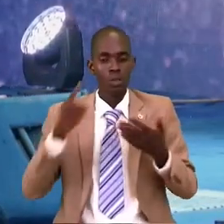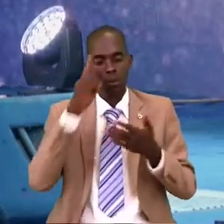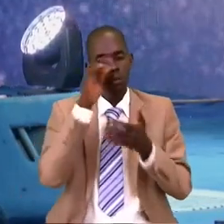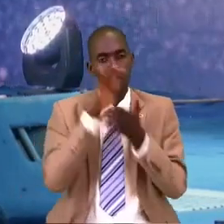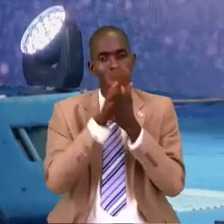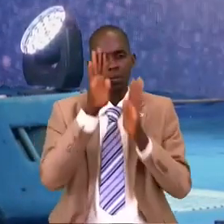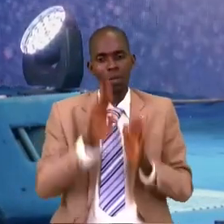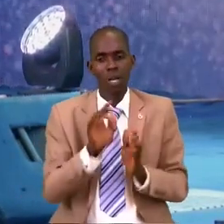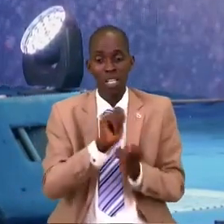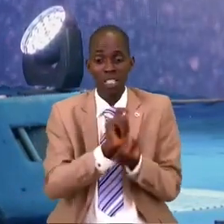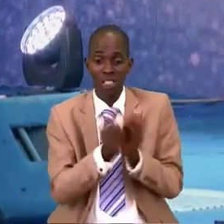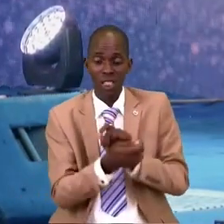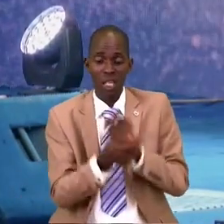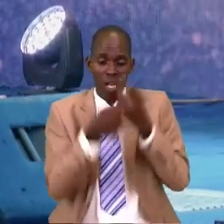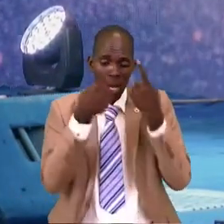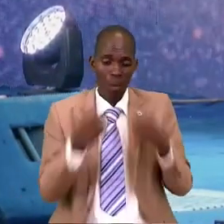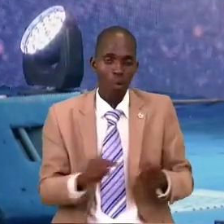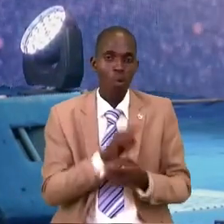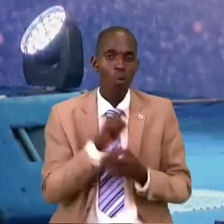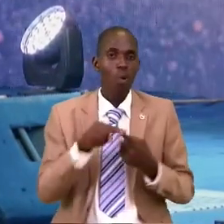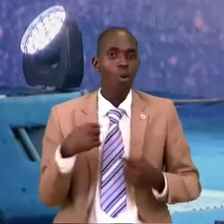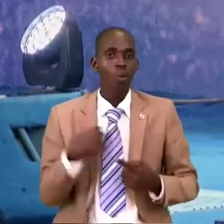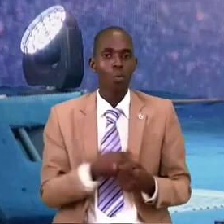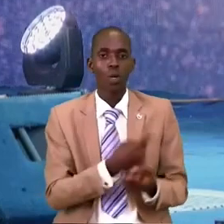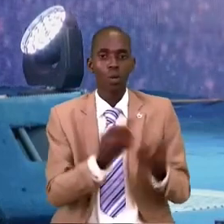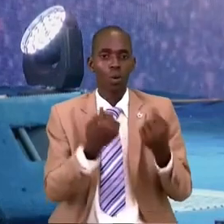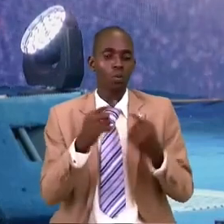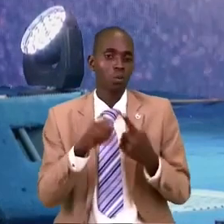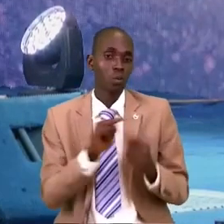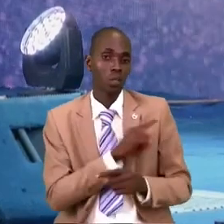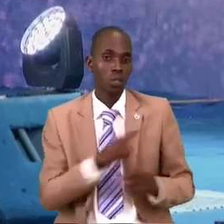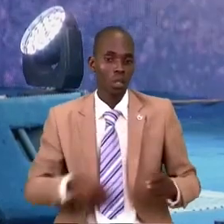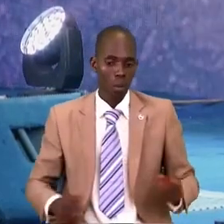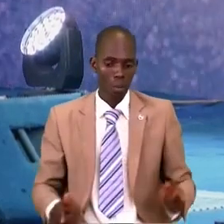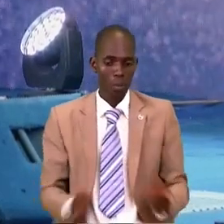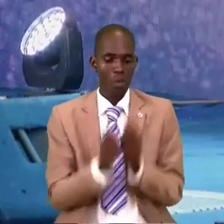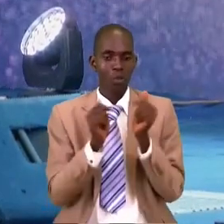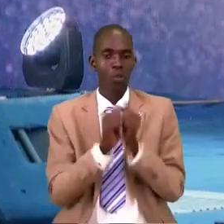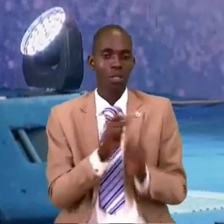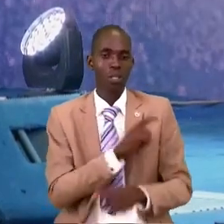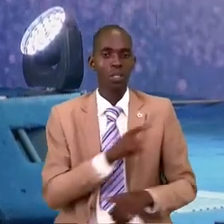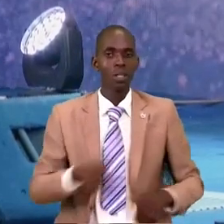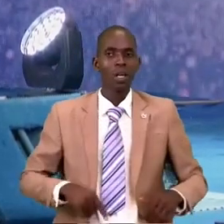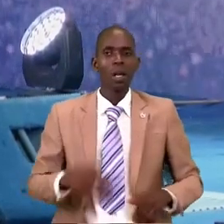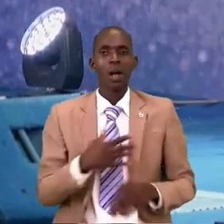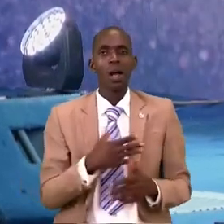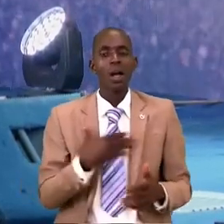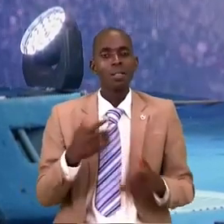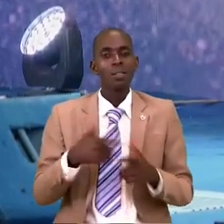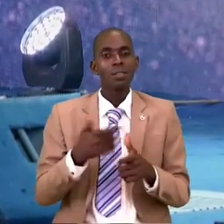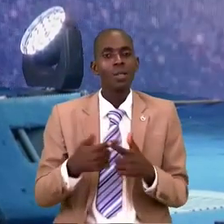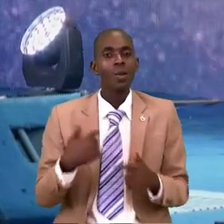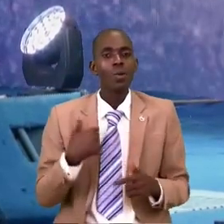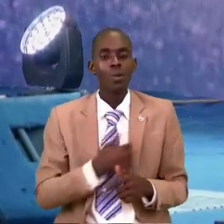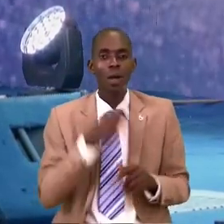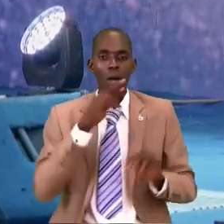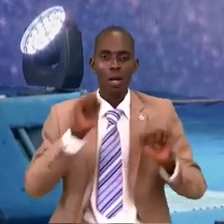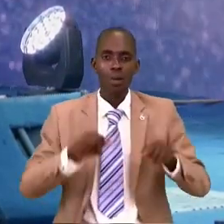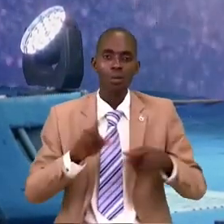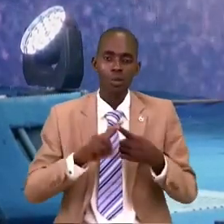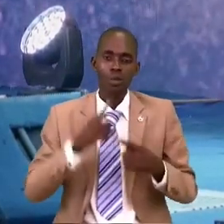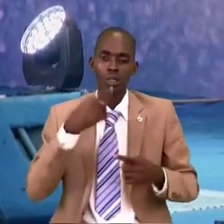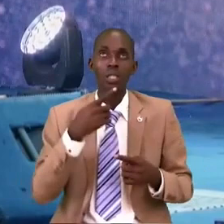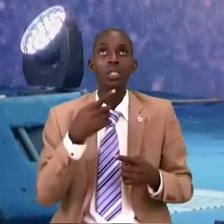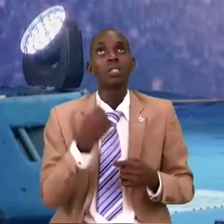say, the things I used to do, I do them no more. The things I used to drink, I drink them